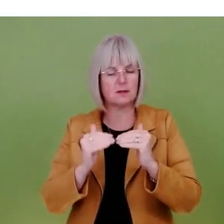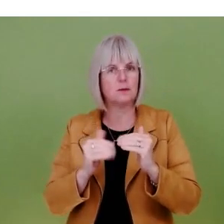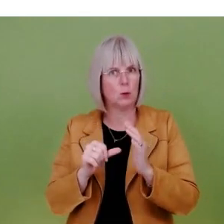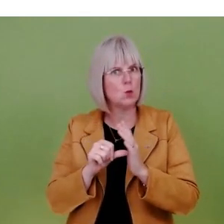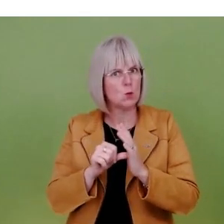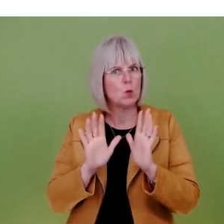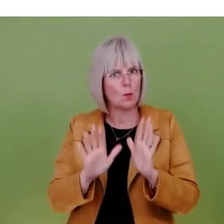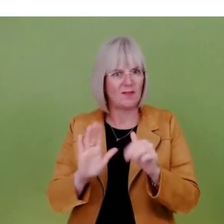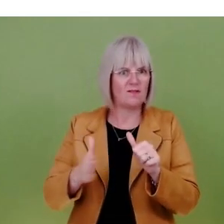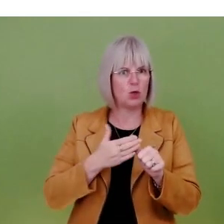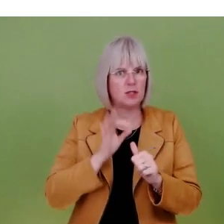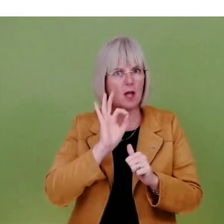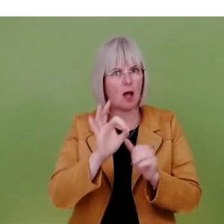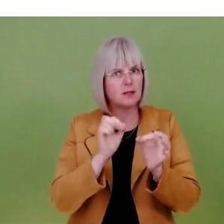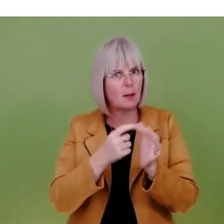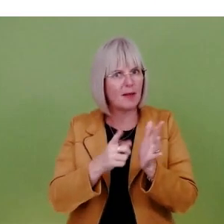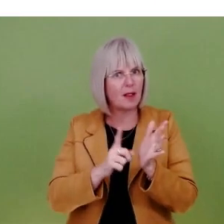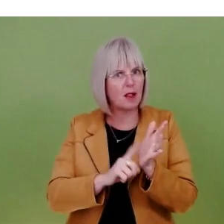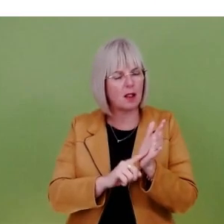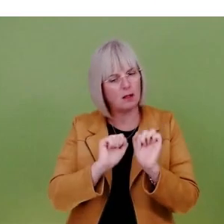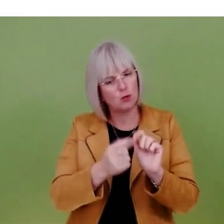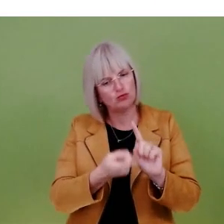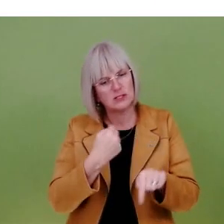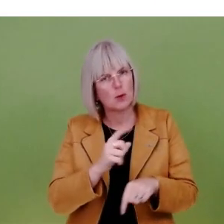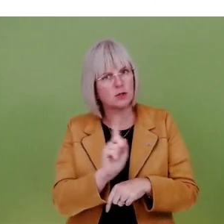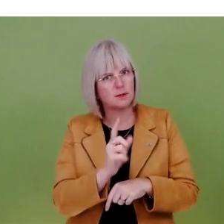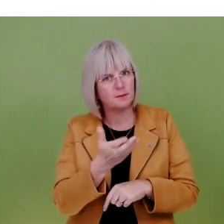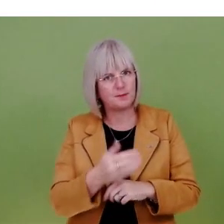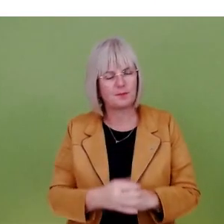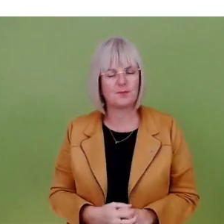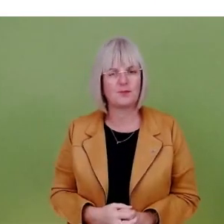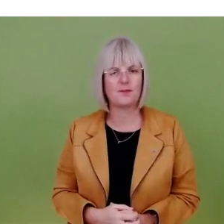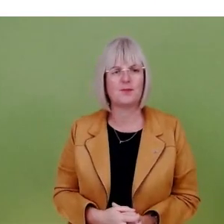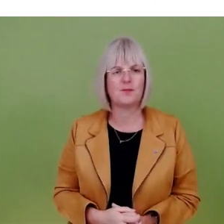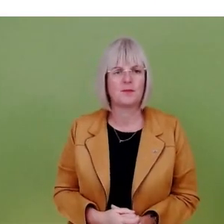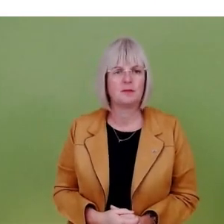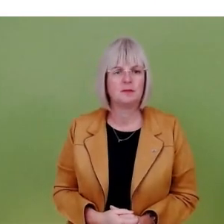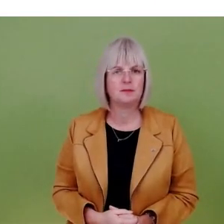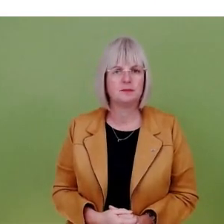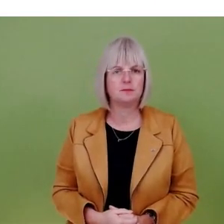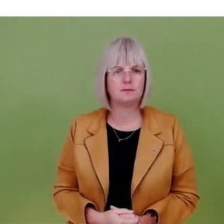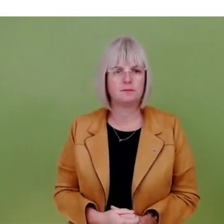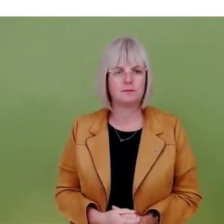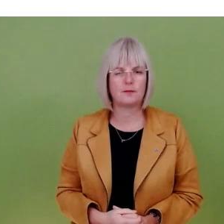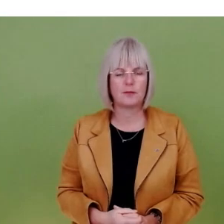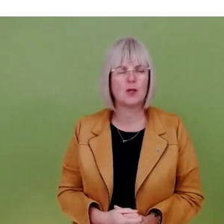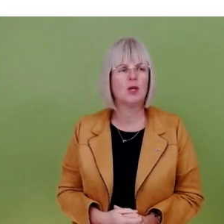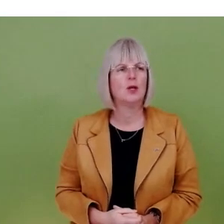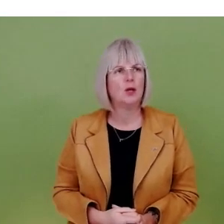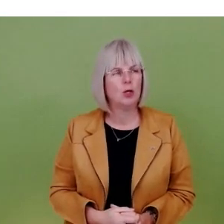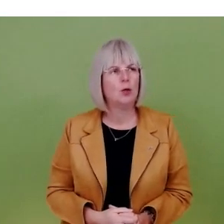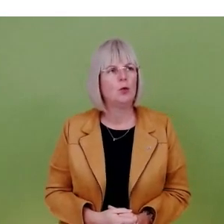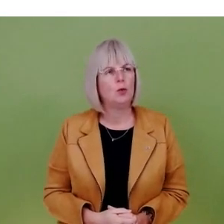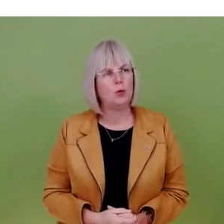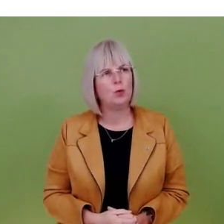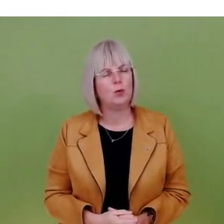So, I mean, I guess what in a way, what I take from that, so I hope I'm taking from it